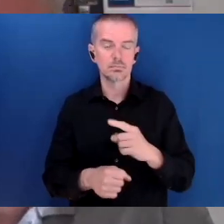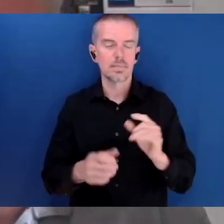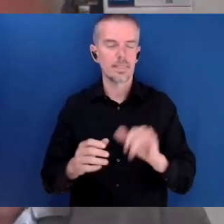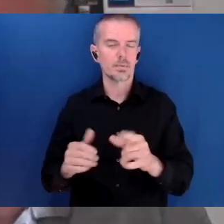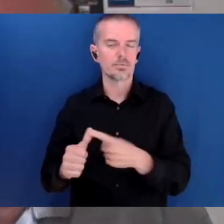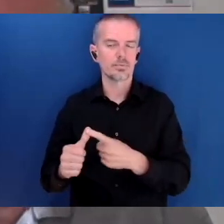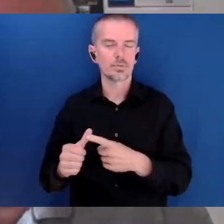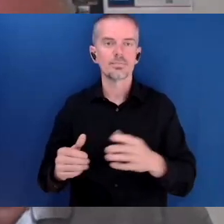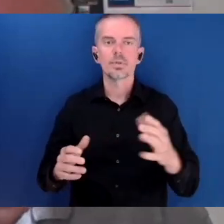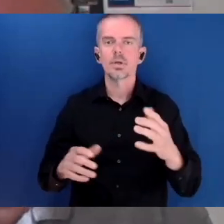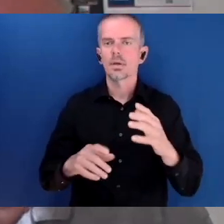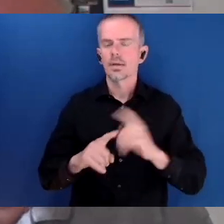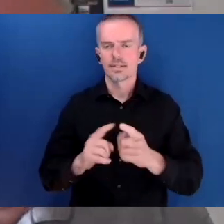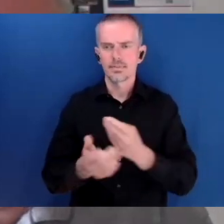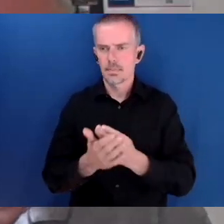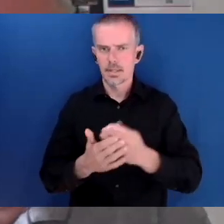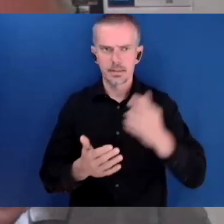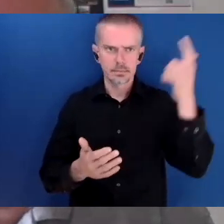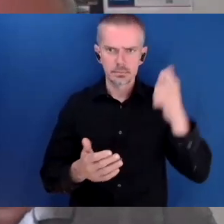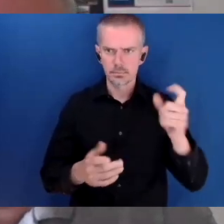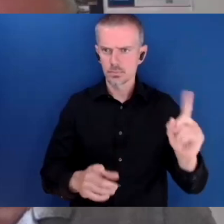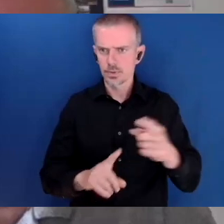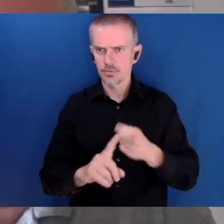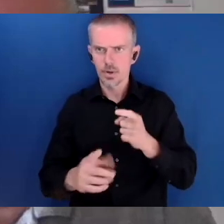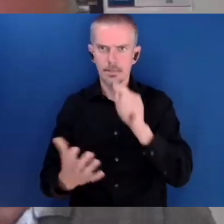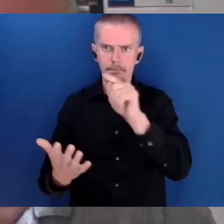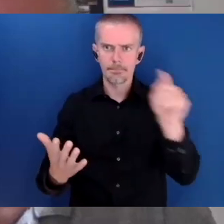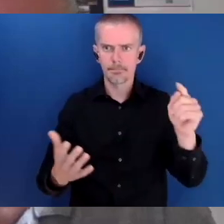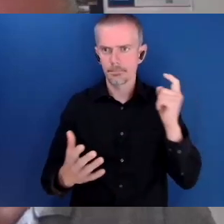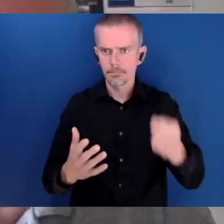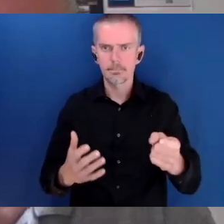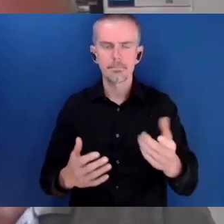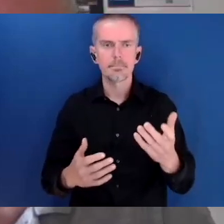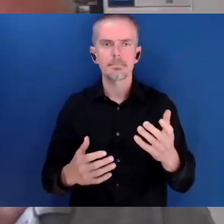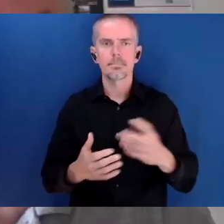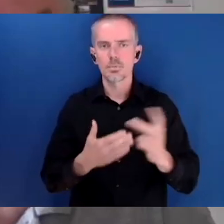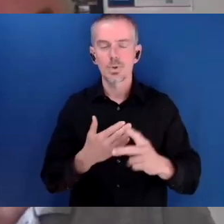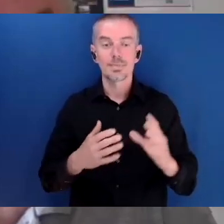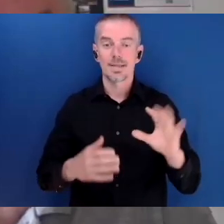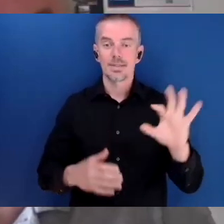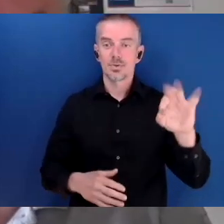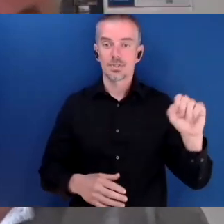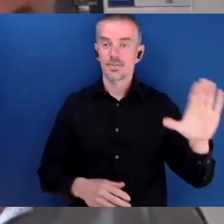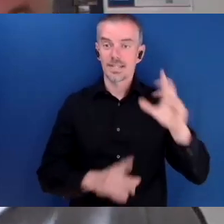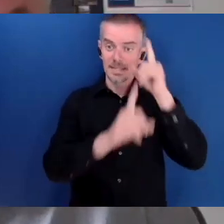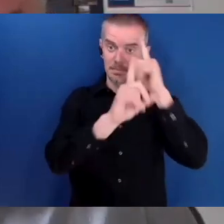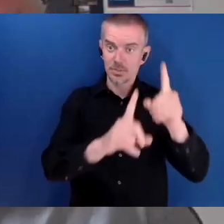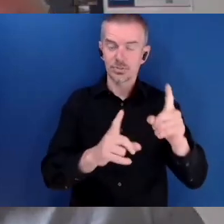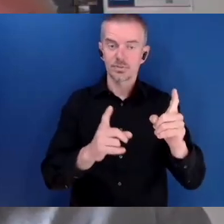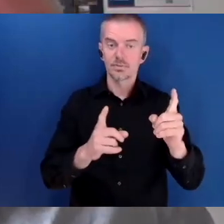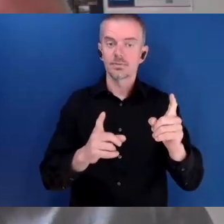these different funding streams and programs. Talked a lot about the Forest Service's mission expanding